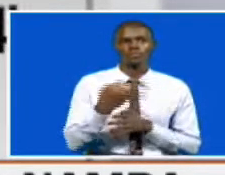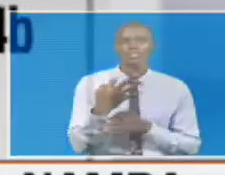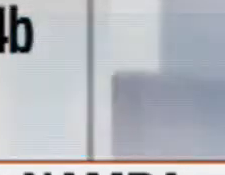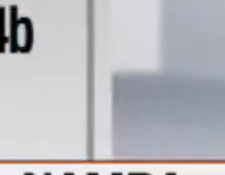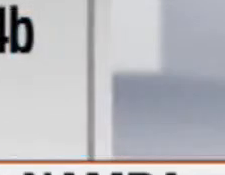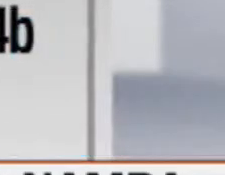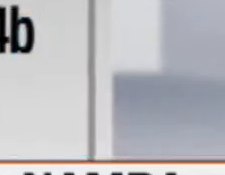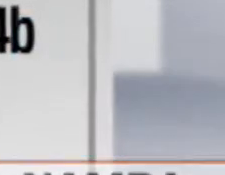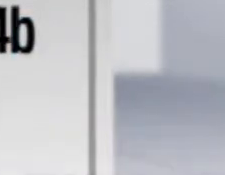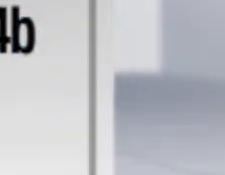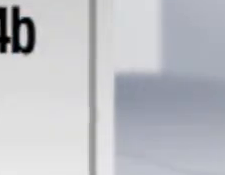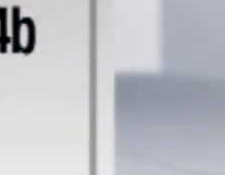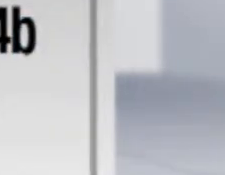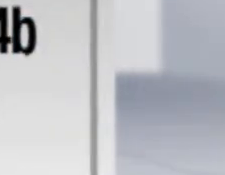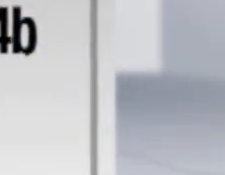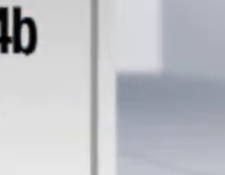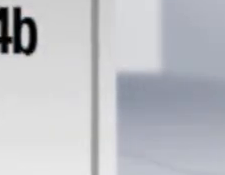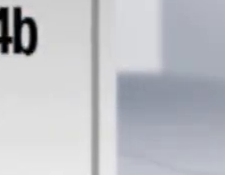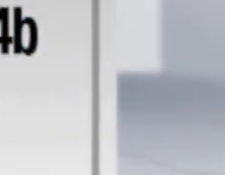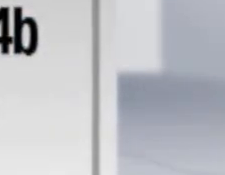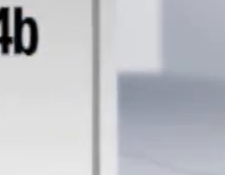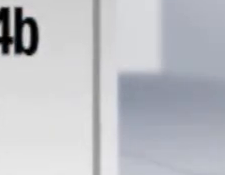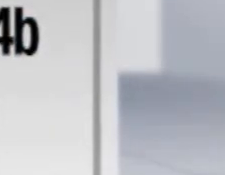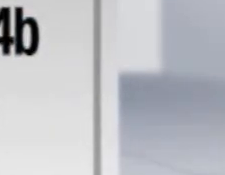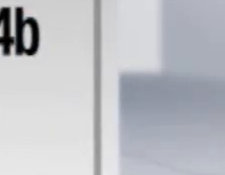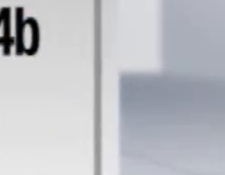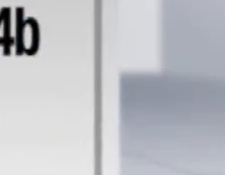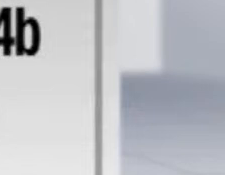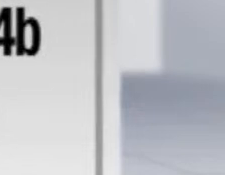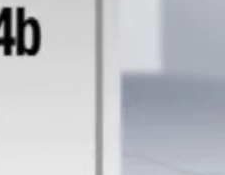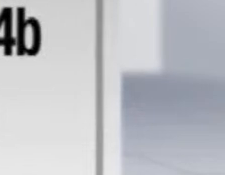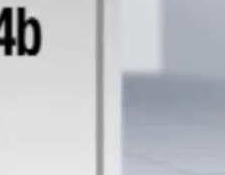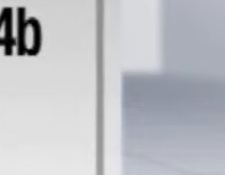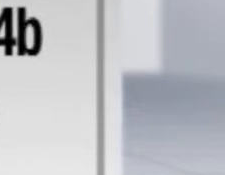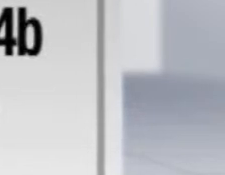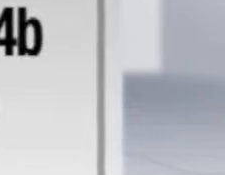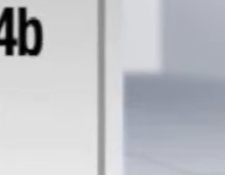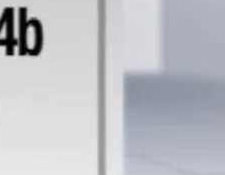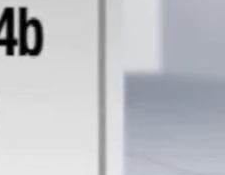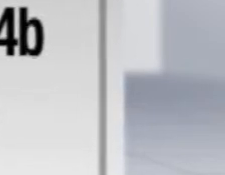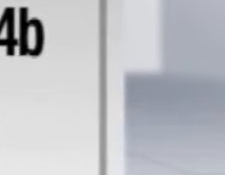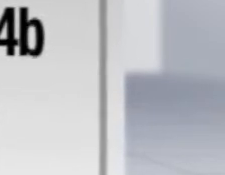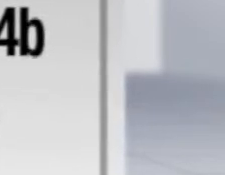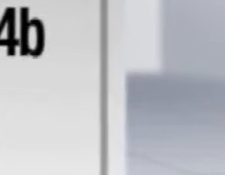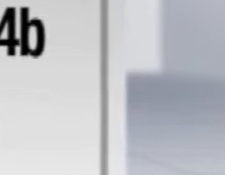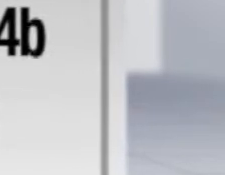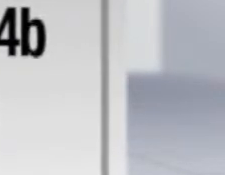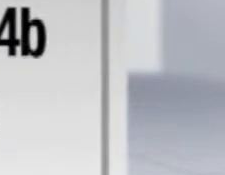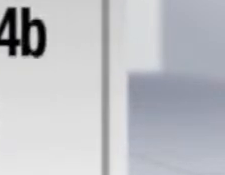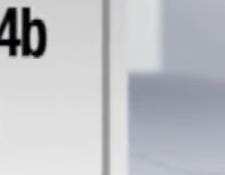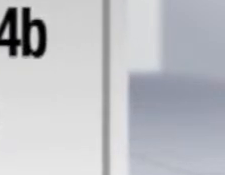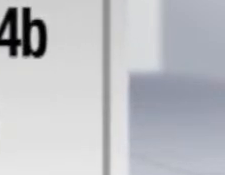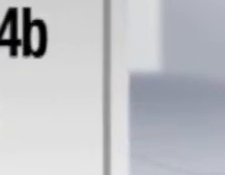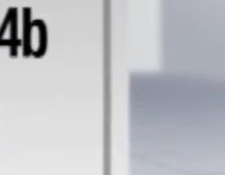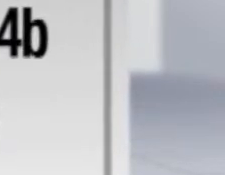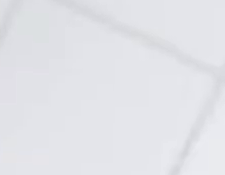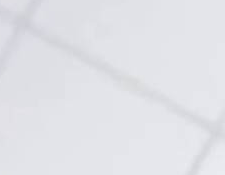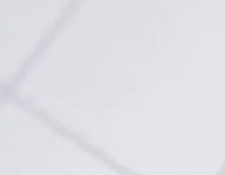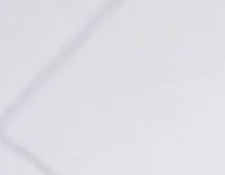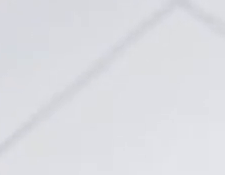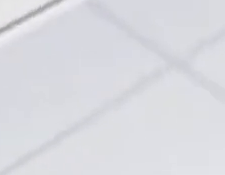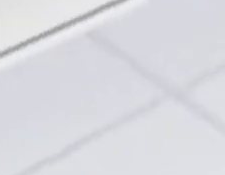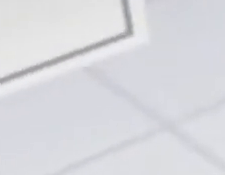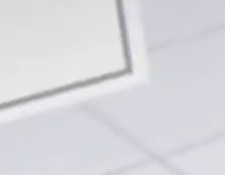shillings and a further 1 billion was appropriated towards the project in the financial year 2021-2022 for